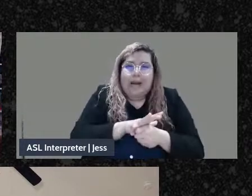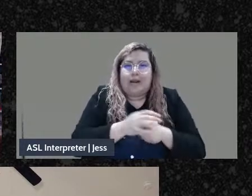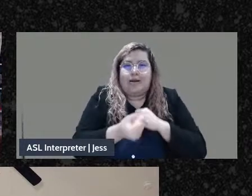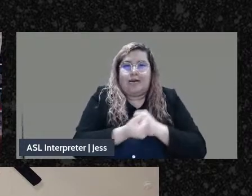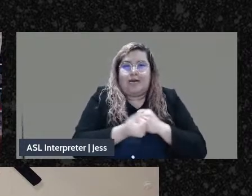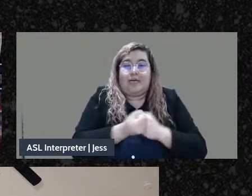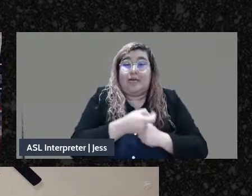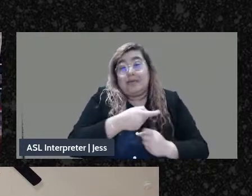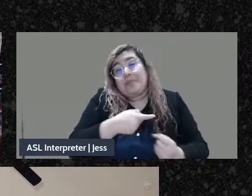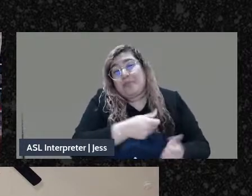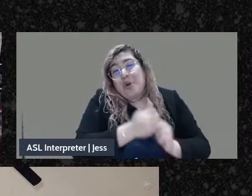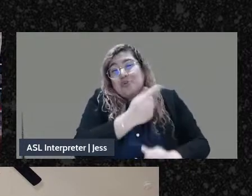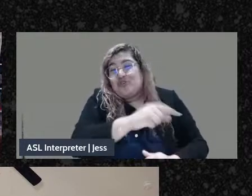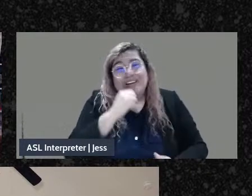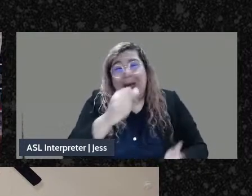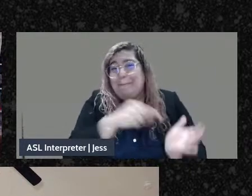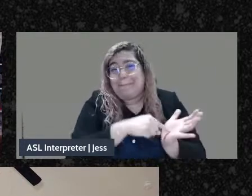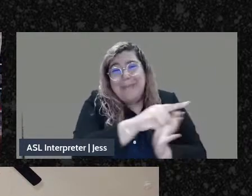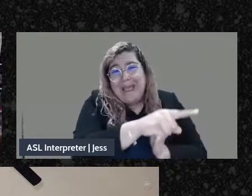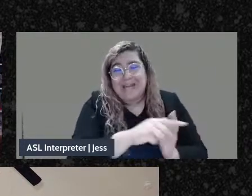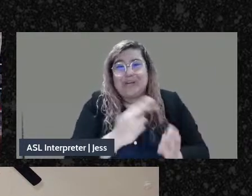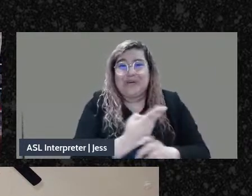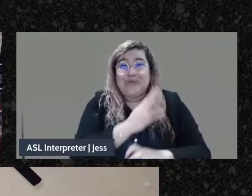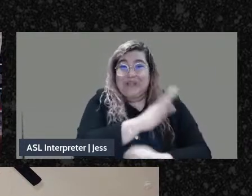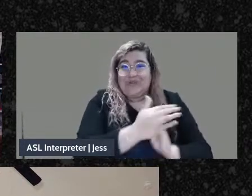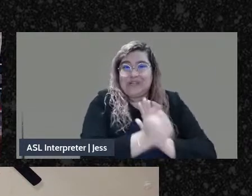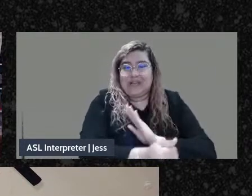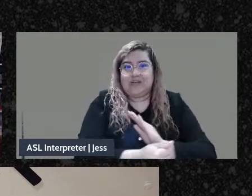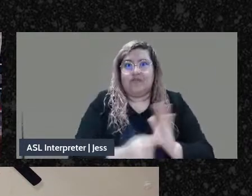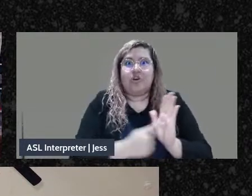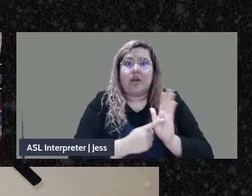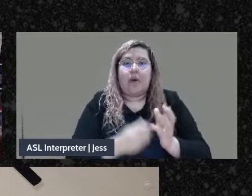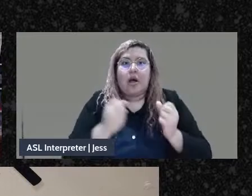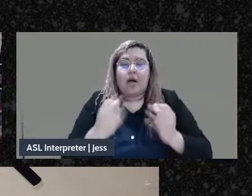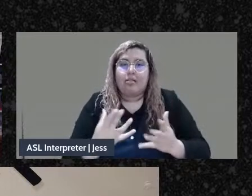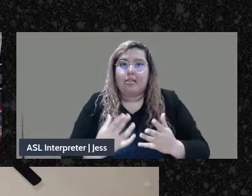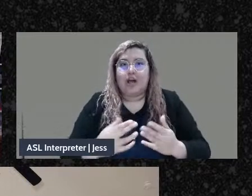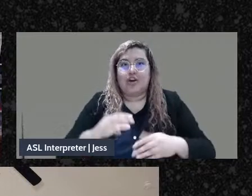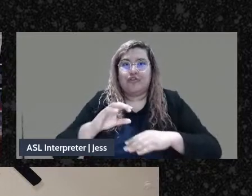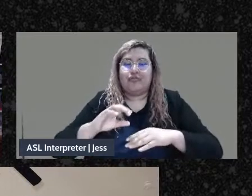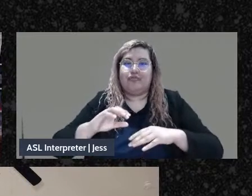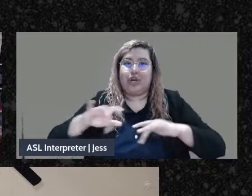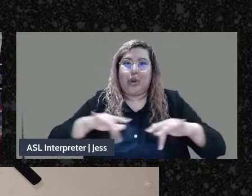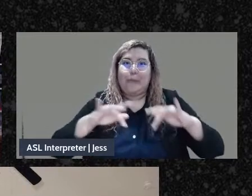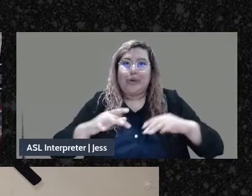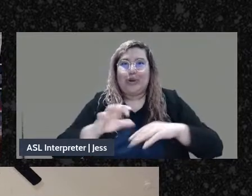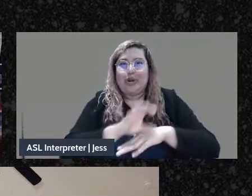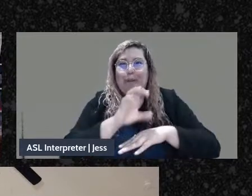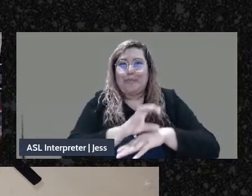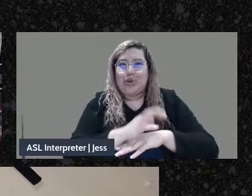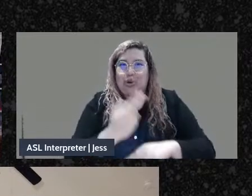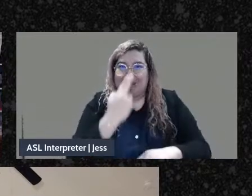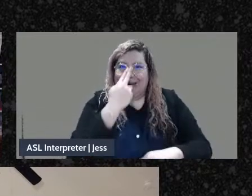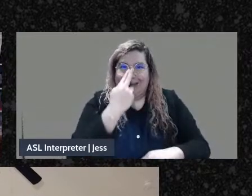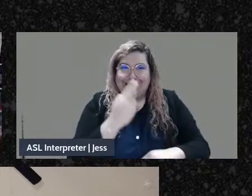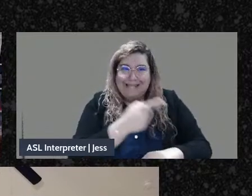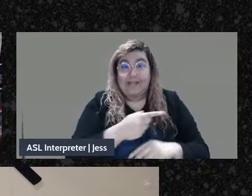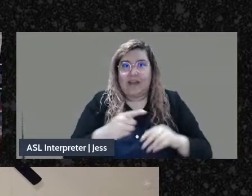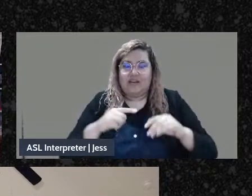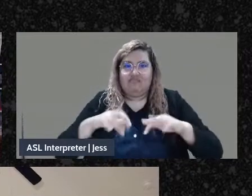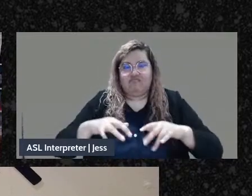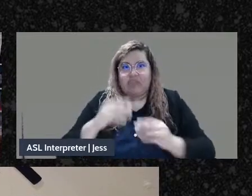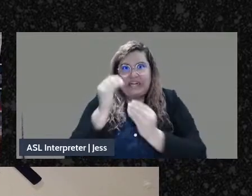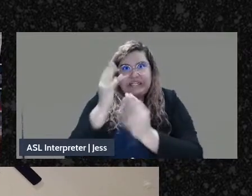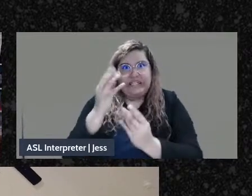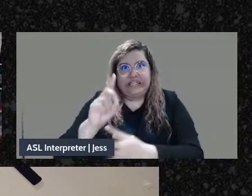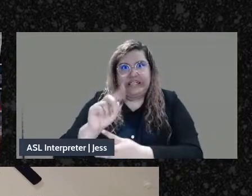we had like a lot of like computer geeks and researchers just like going deep on the data to try to like sift through hours of